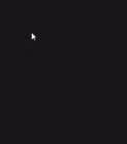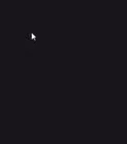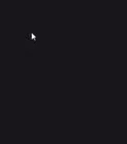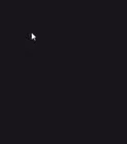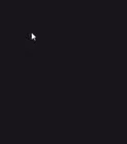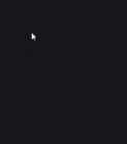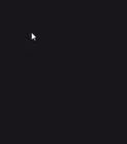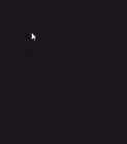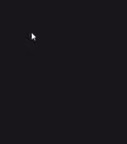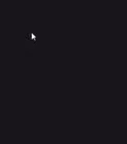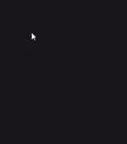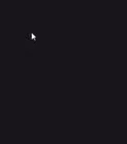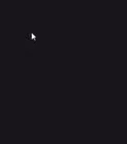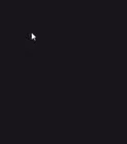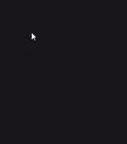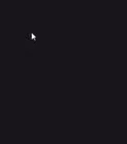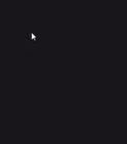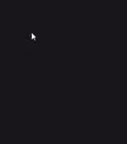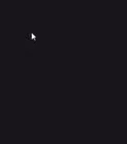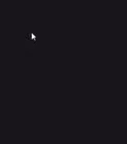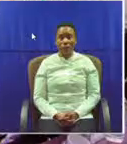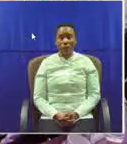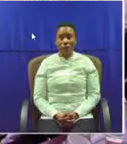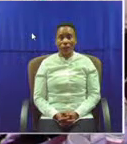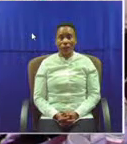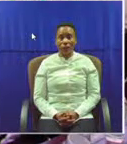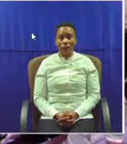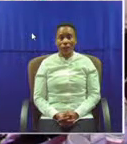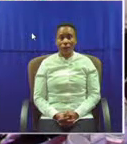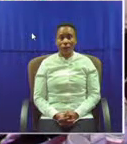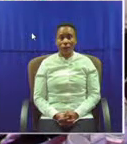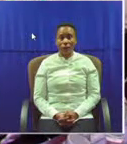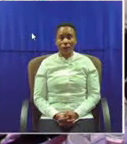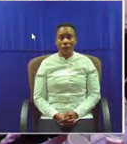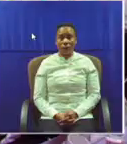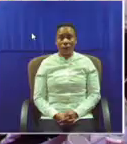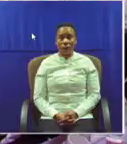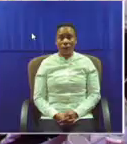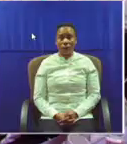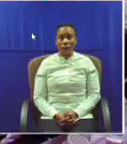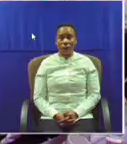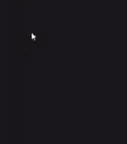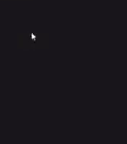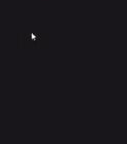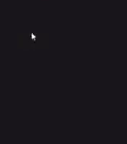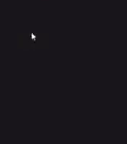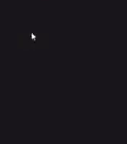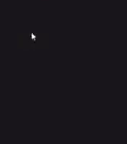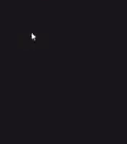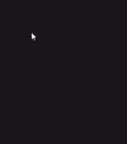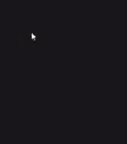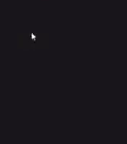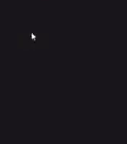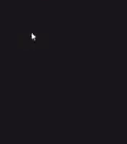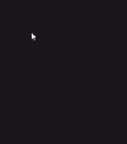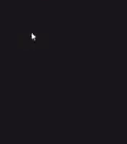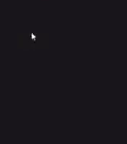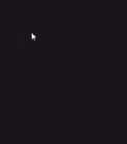That's why you become rapists, because you deny. I'm emotional, speak. I'm not emotional. I'm not